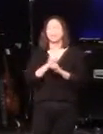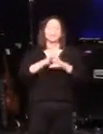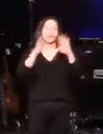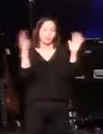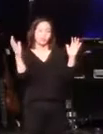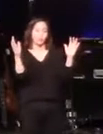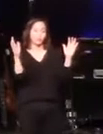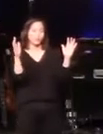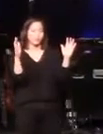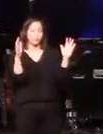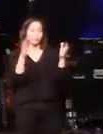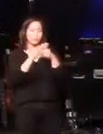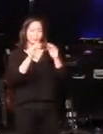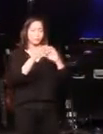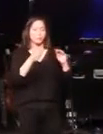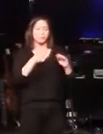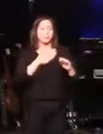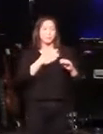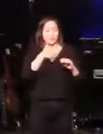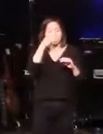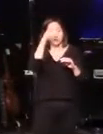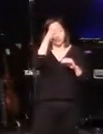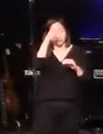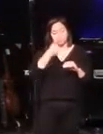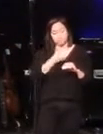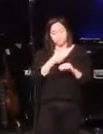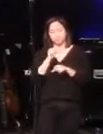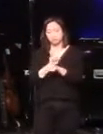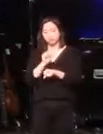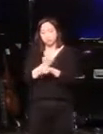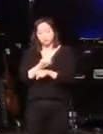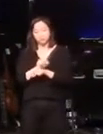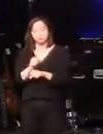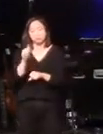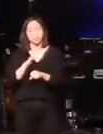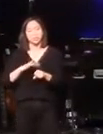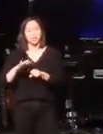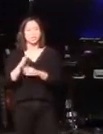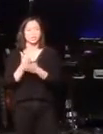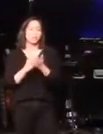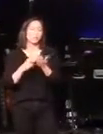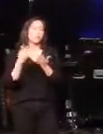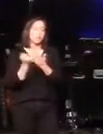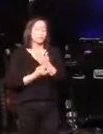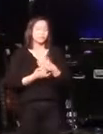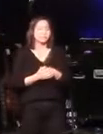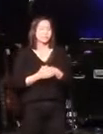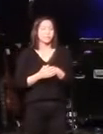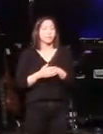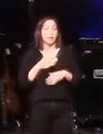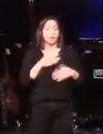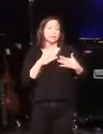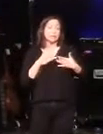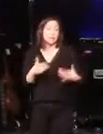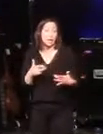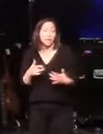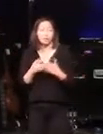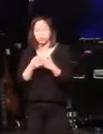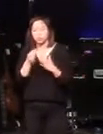My dad and I were working on a project in the backyard. And I have a tendency that once I start a project, I just want to get it done. Does that make